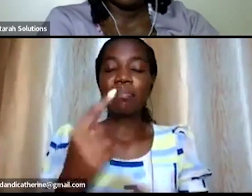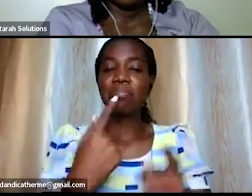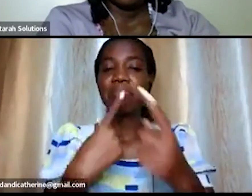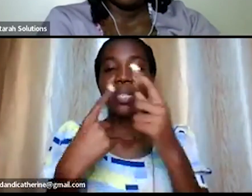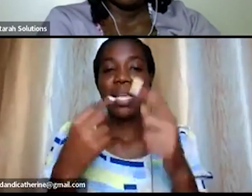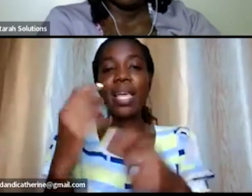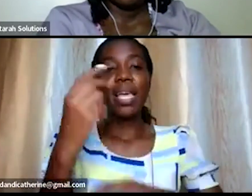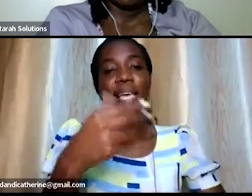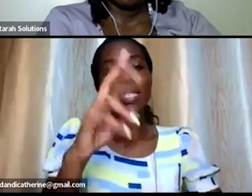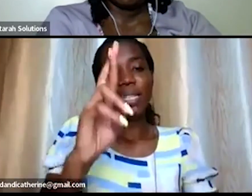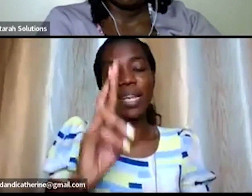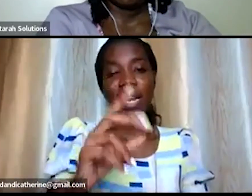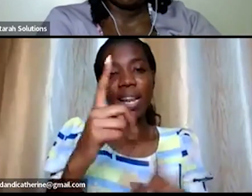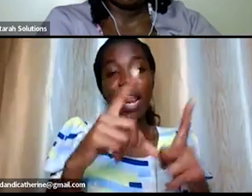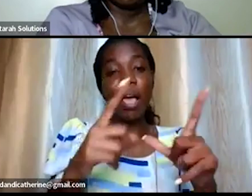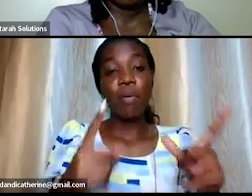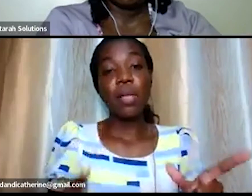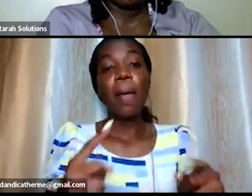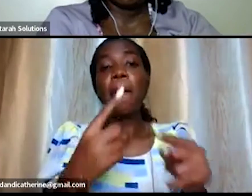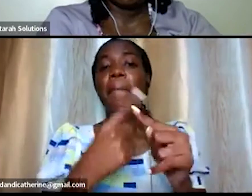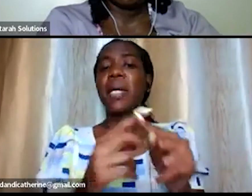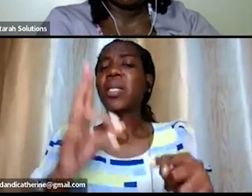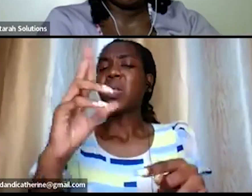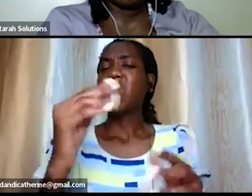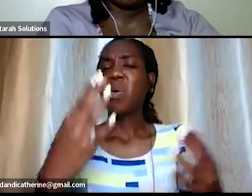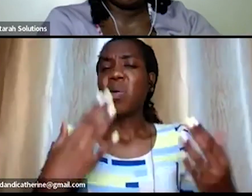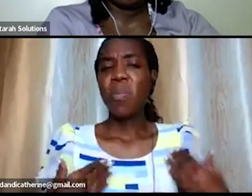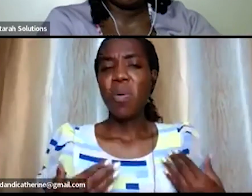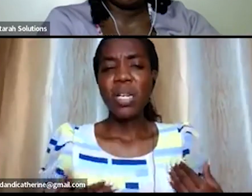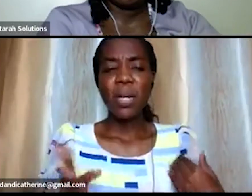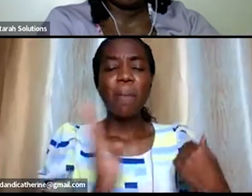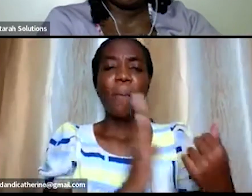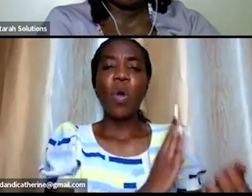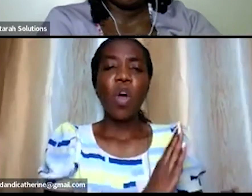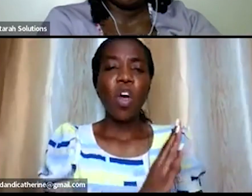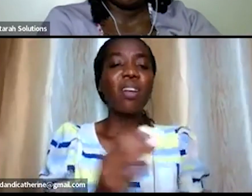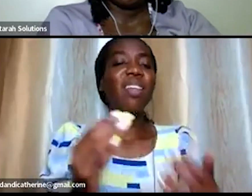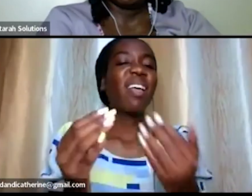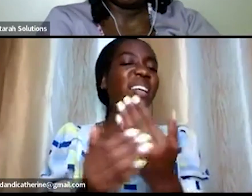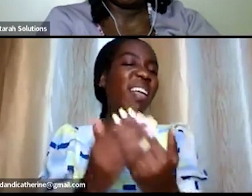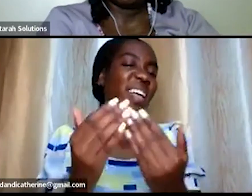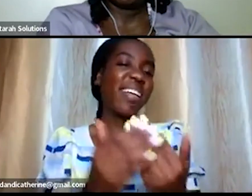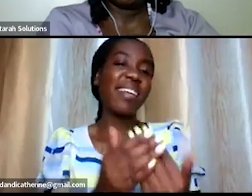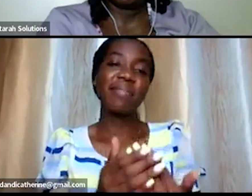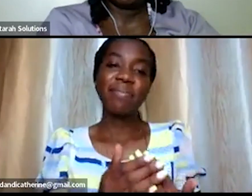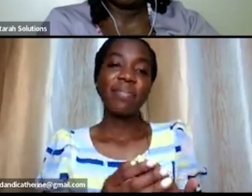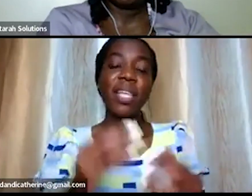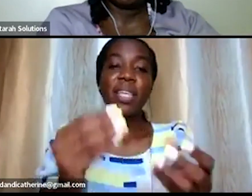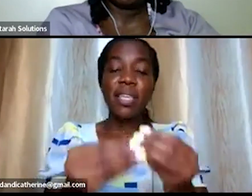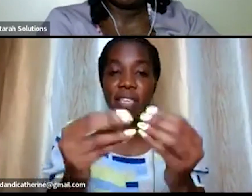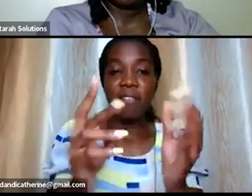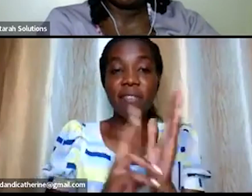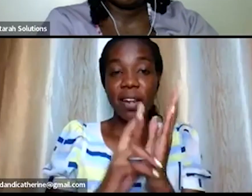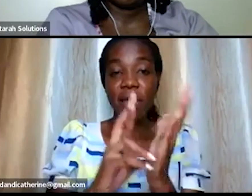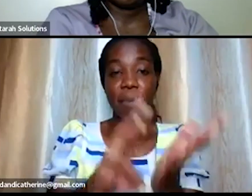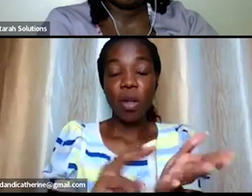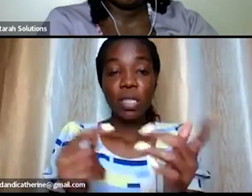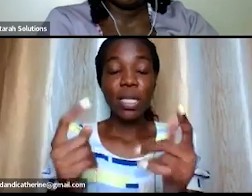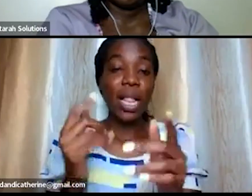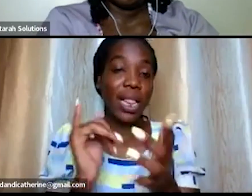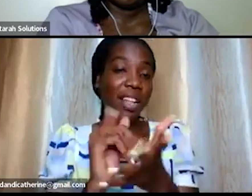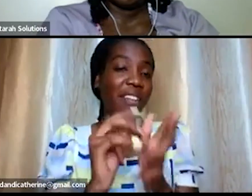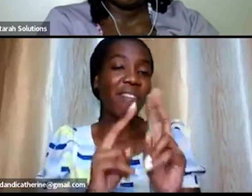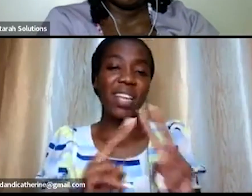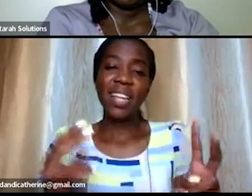and jargon, but nobody else in the board cares. Nobody else. You're giving us reports that are very